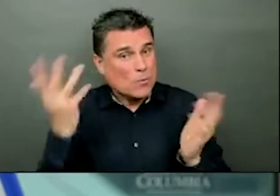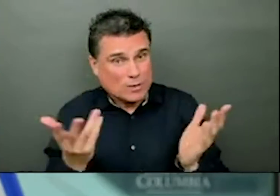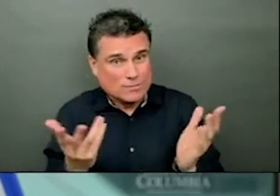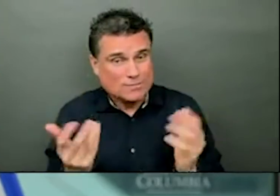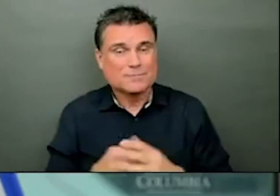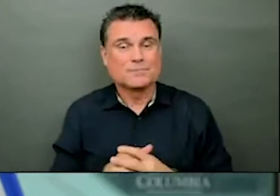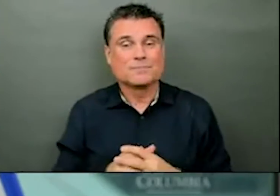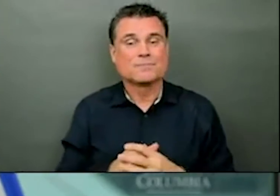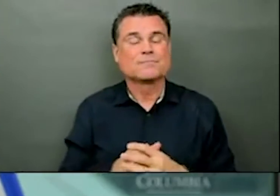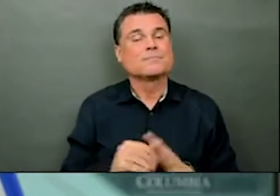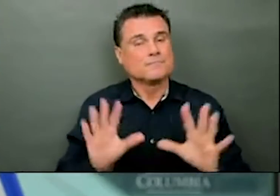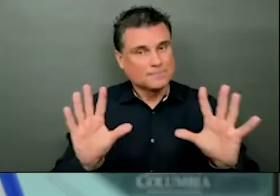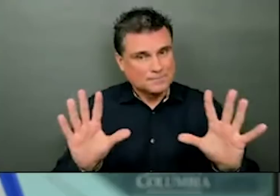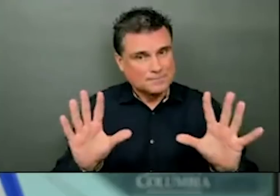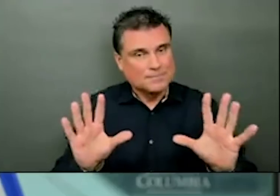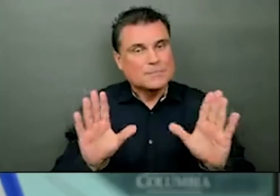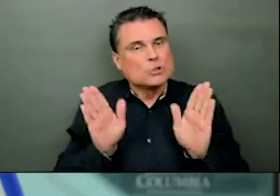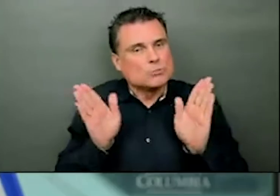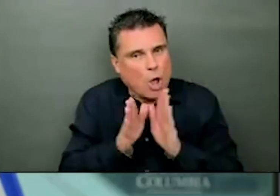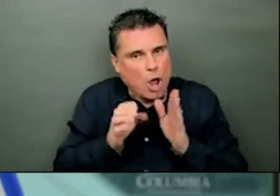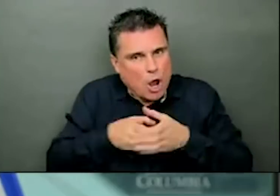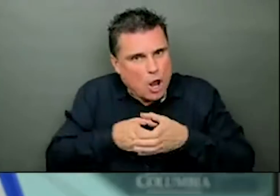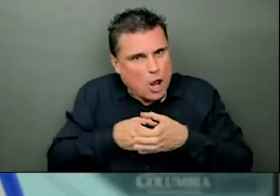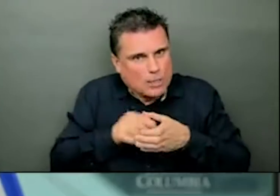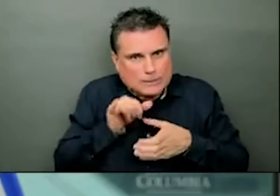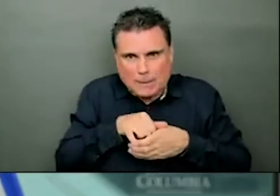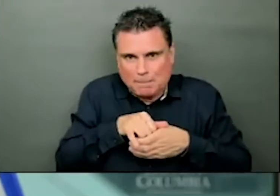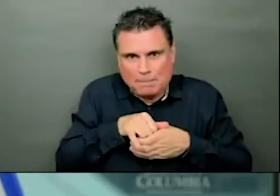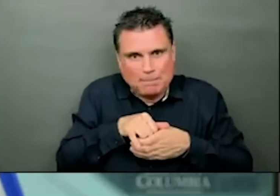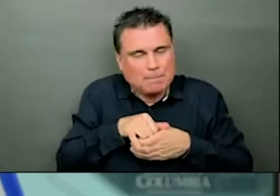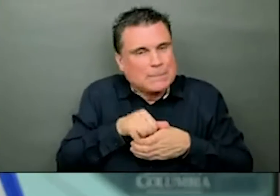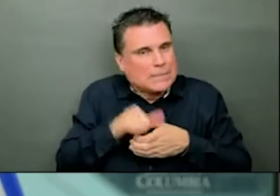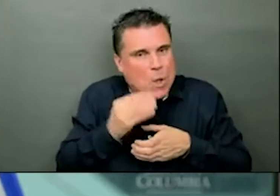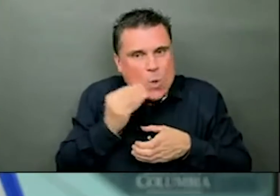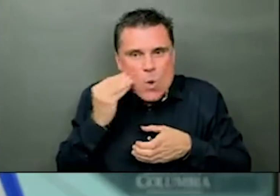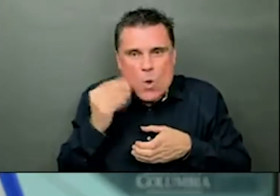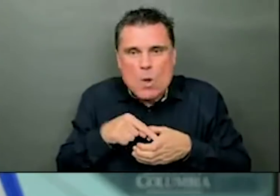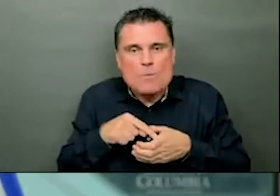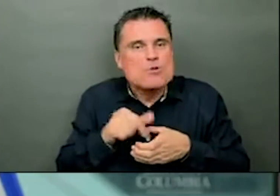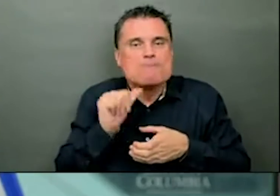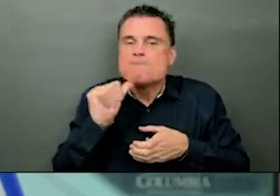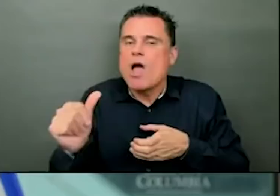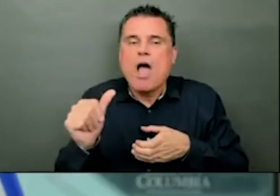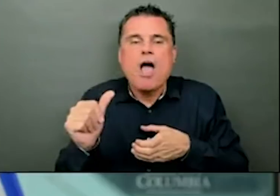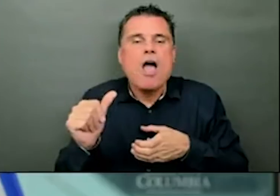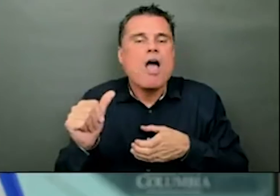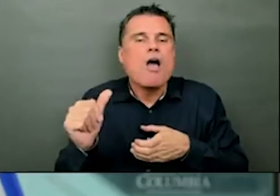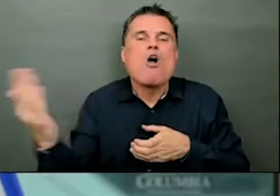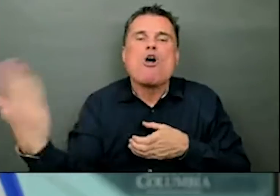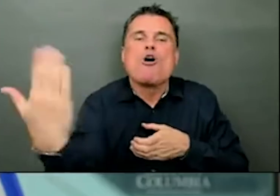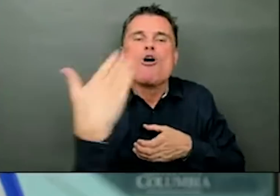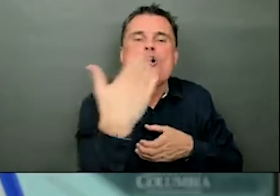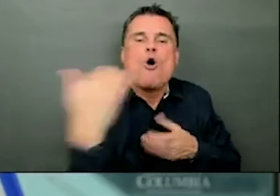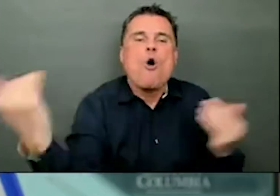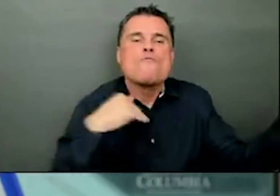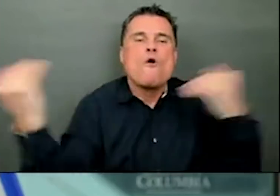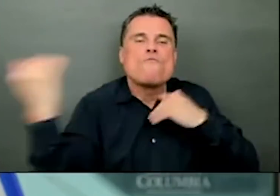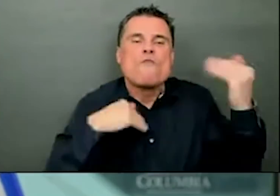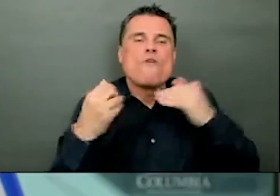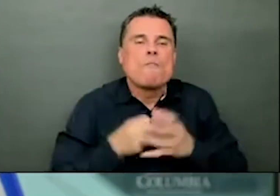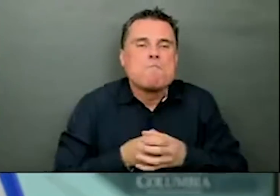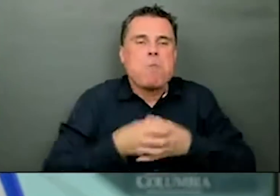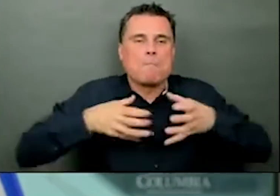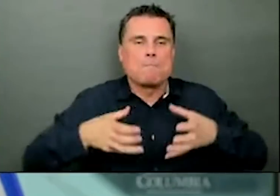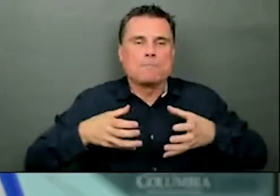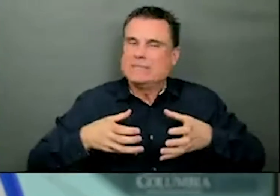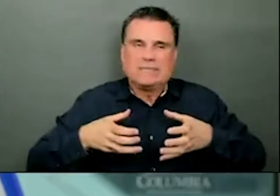Day long weekend, gathering only with those that you live with. And if we're on our own, it's one or two people we've been with all